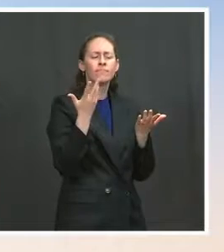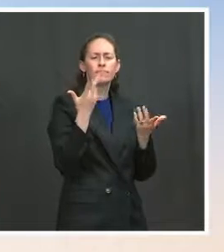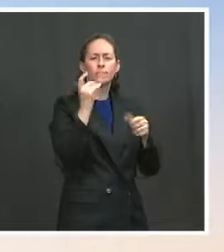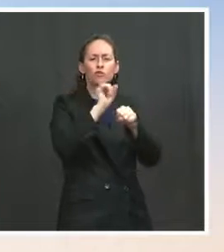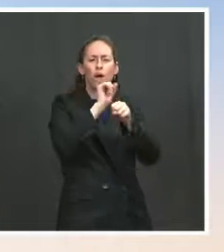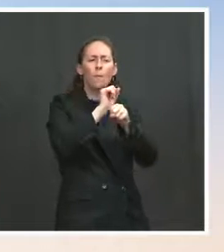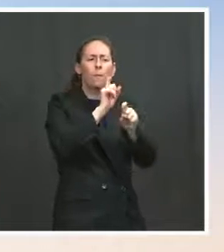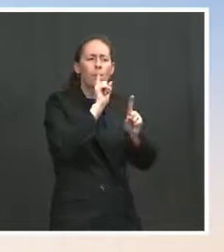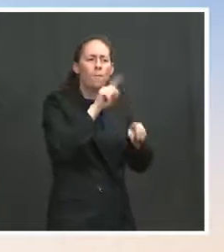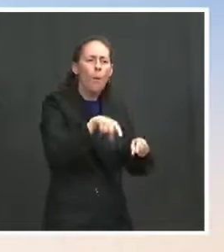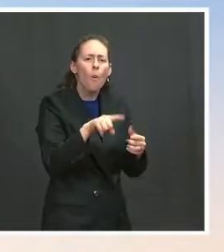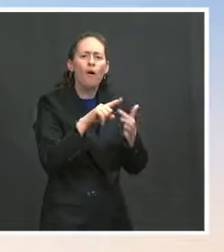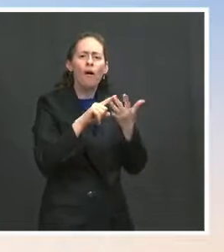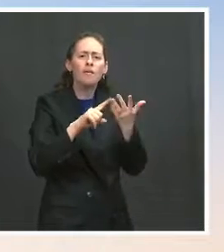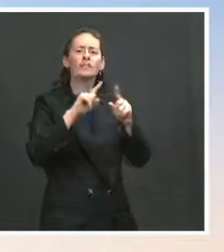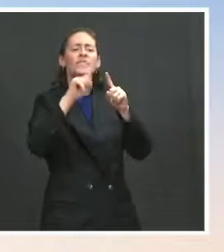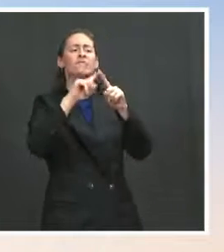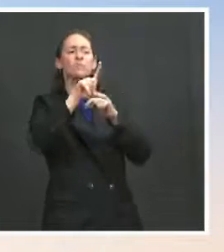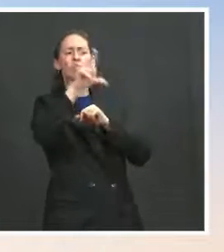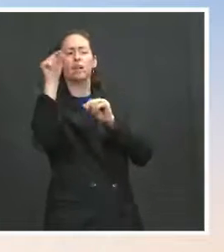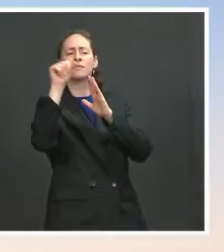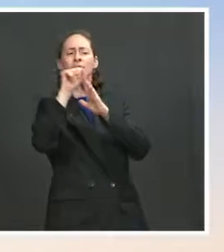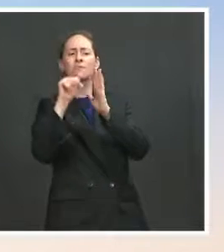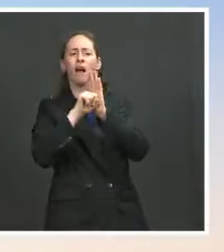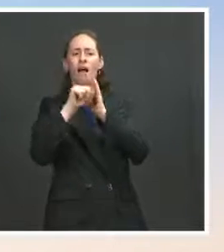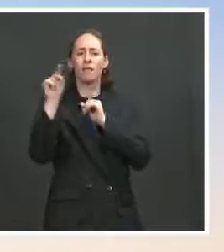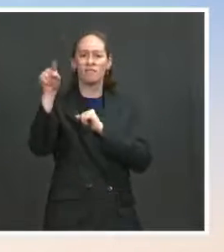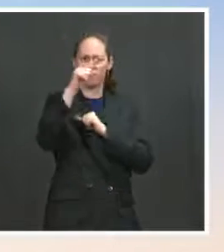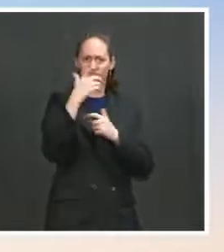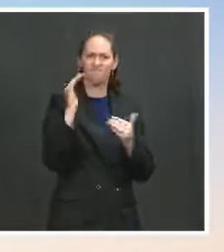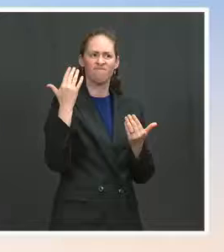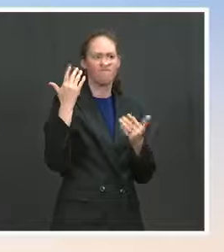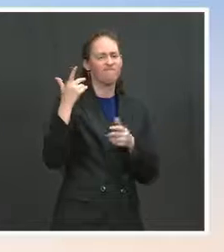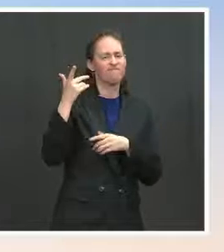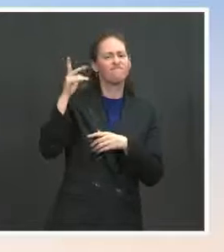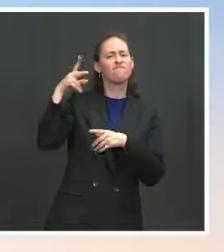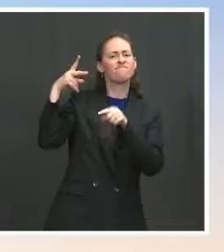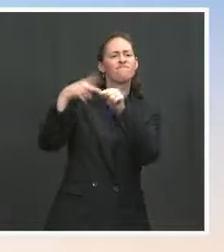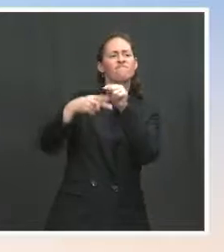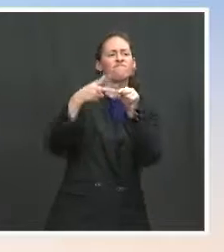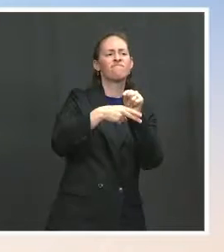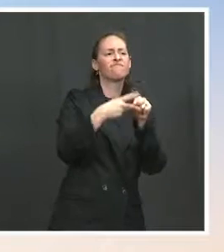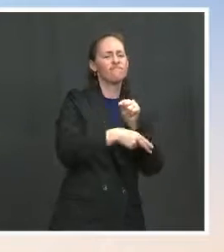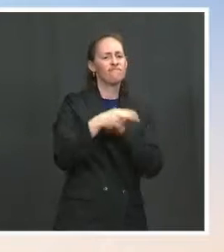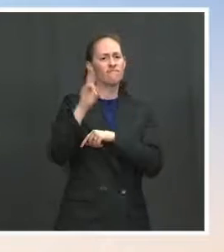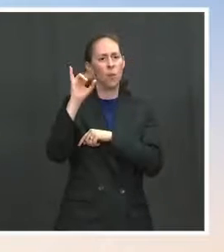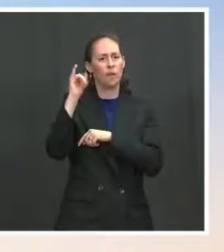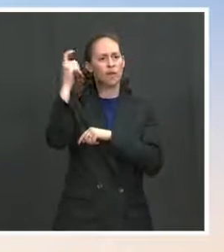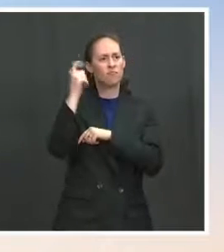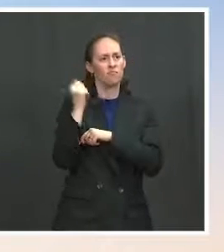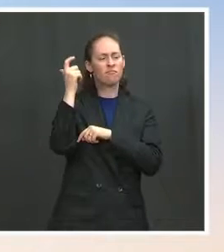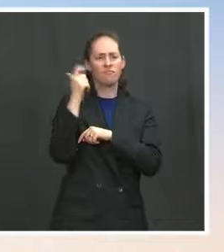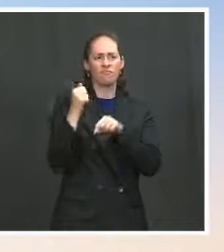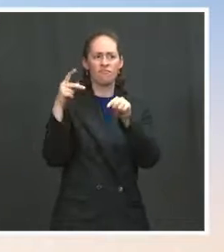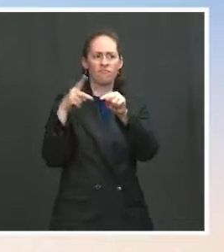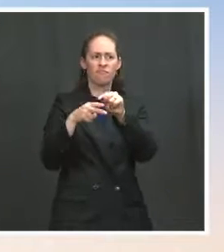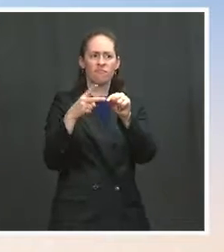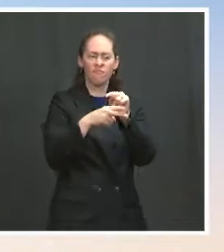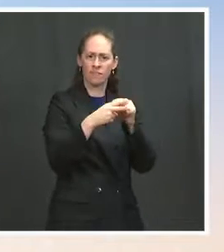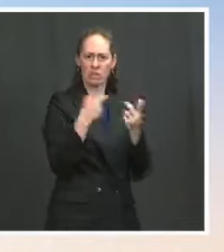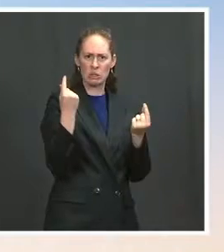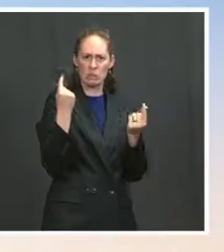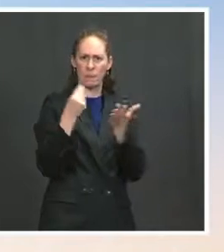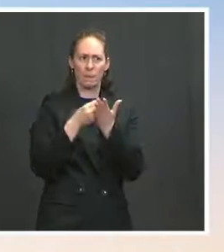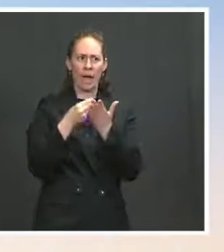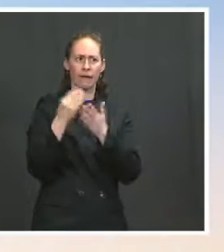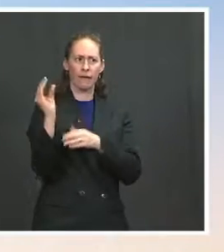not taking enhanced federal unemployment anymore? Could more be taken from unemployment to dedicate to the $75 billion and bring it up?